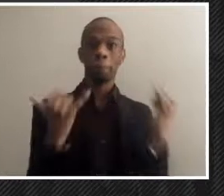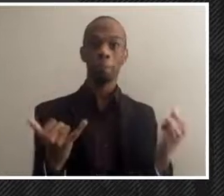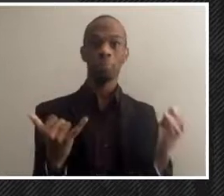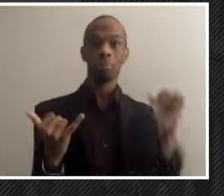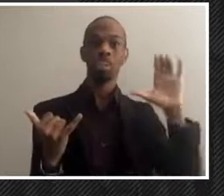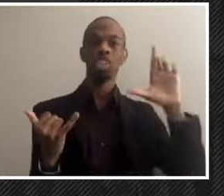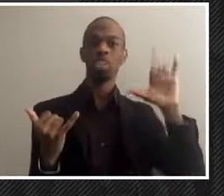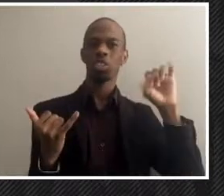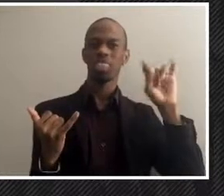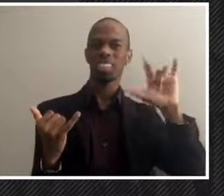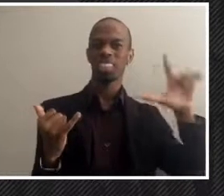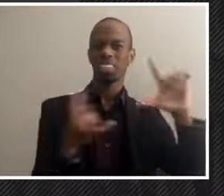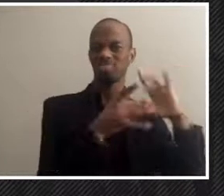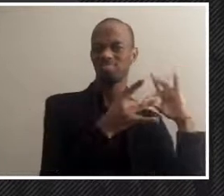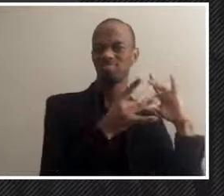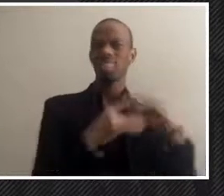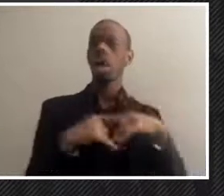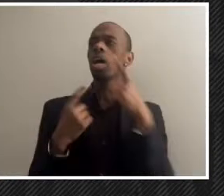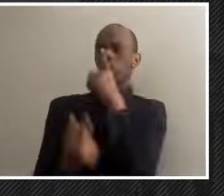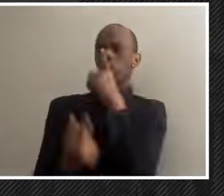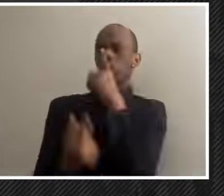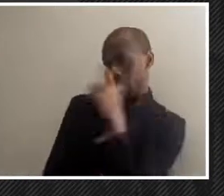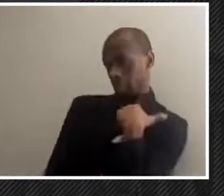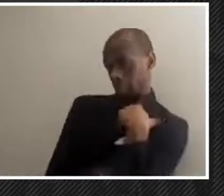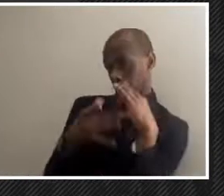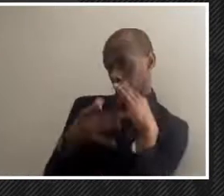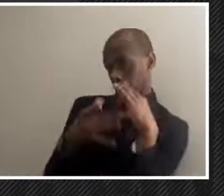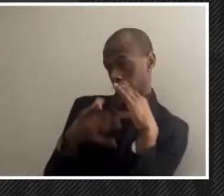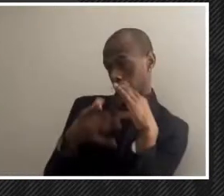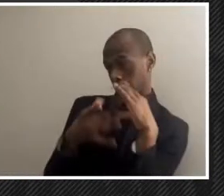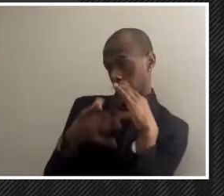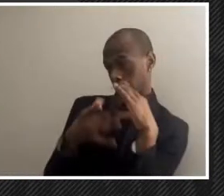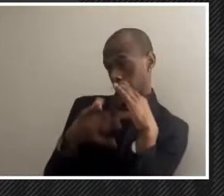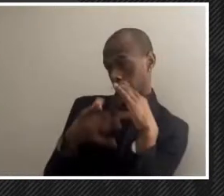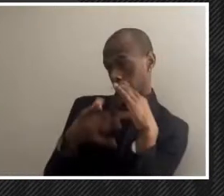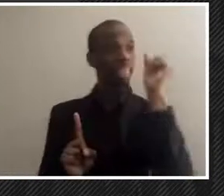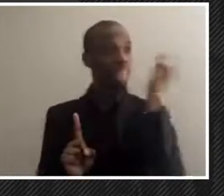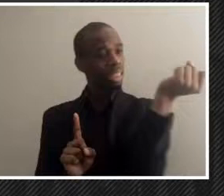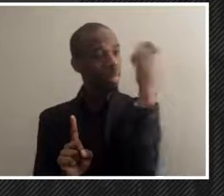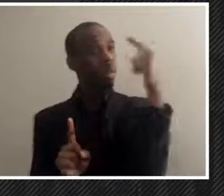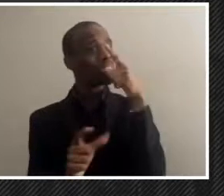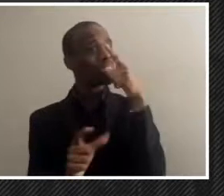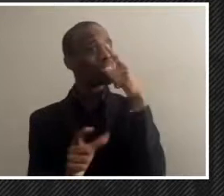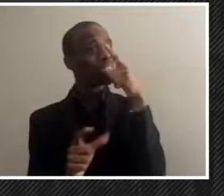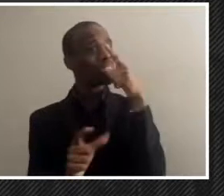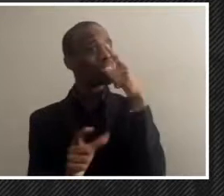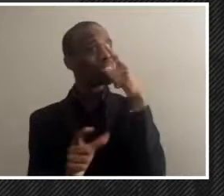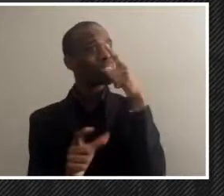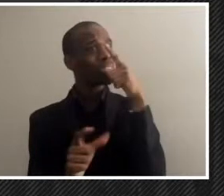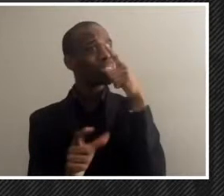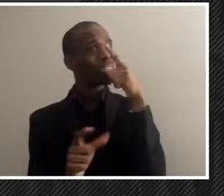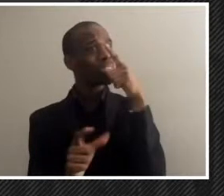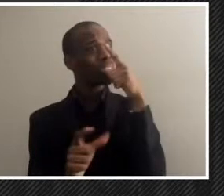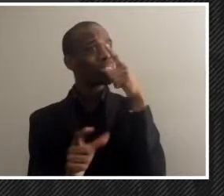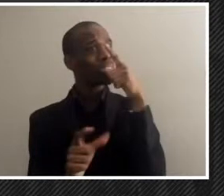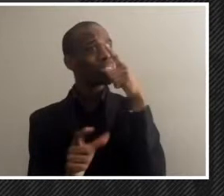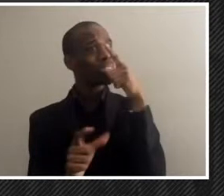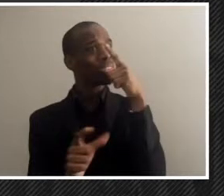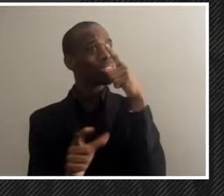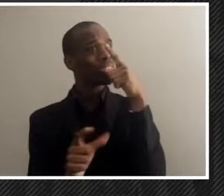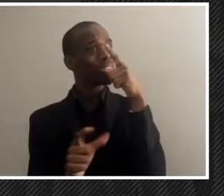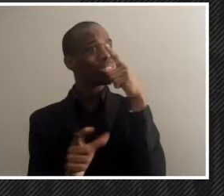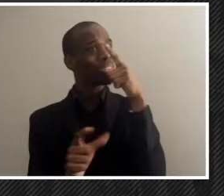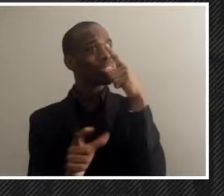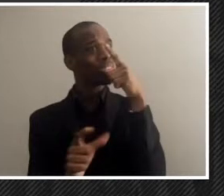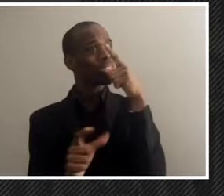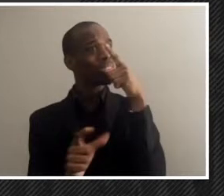you said it first, because I didn't want to be the one out the gate to say it. But when I hear this question, my follow-up, like the follow-up question that